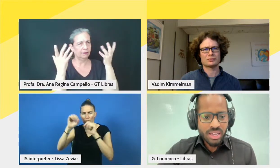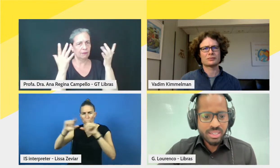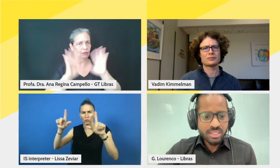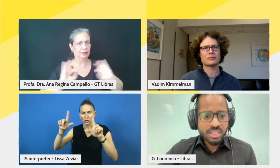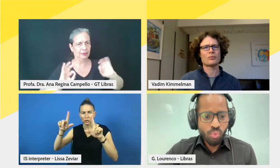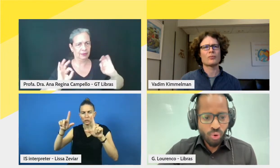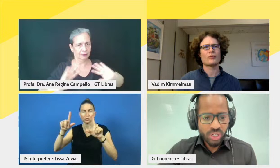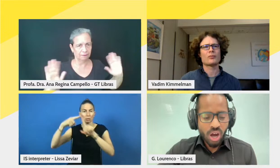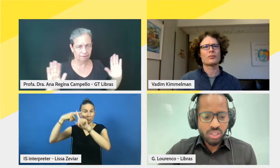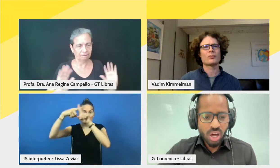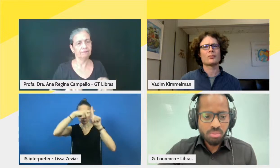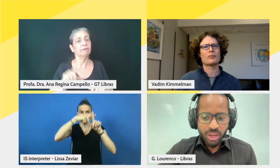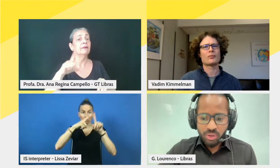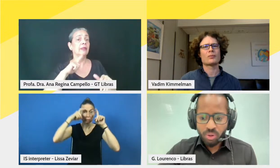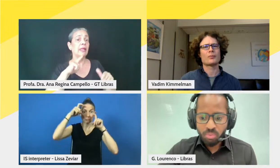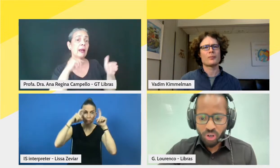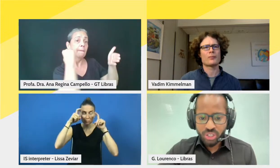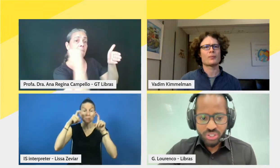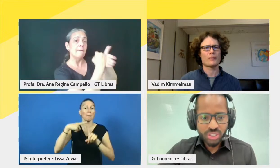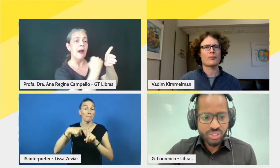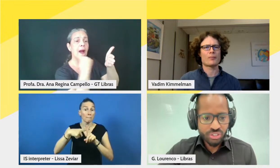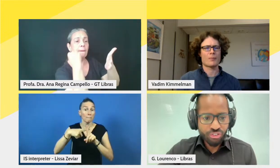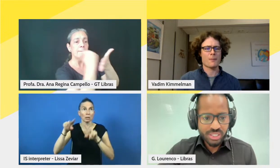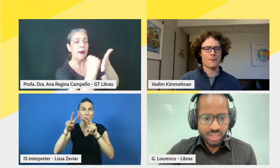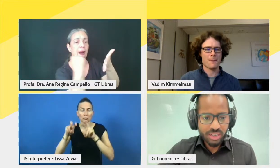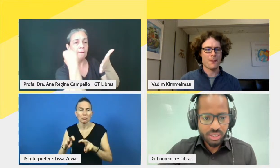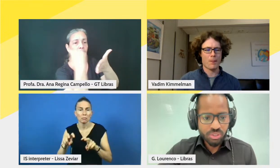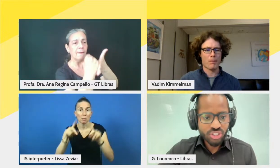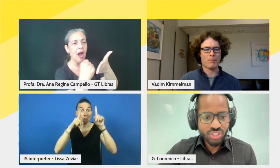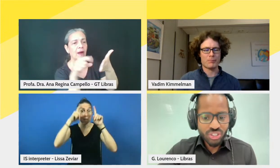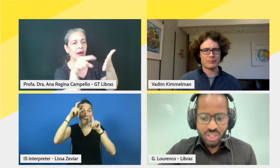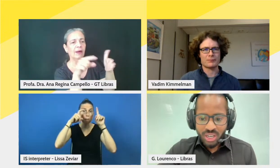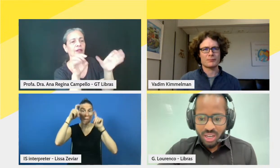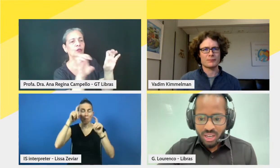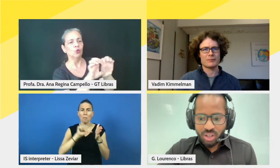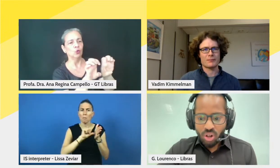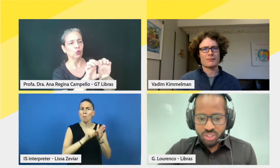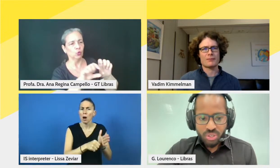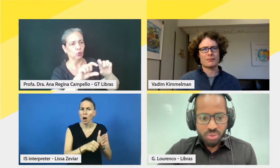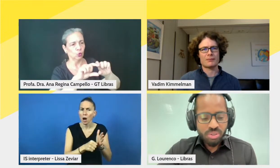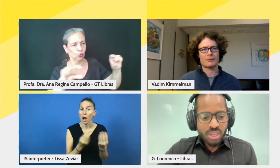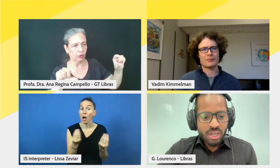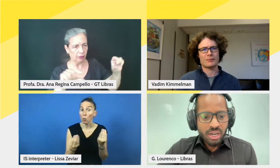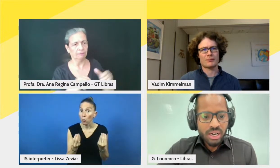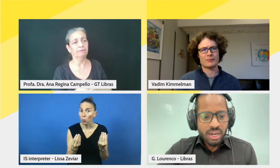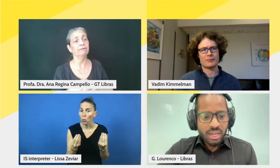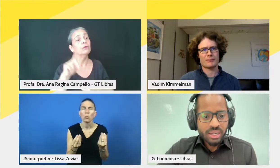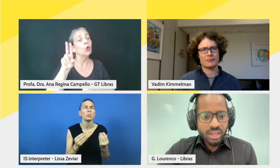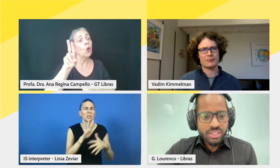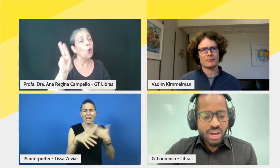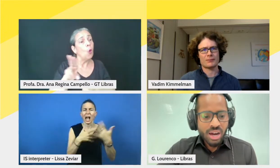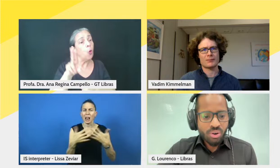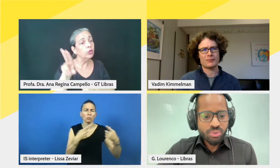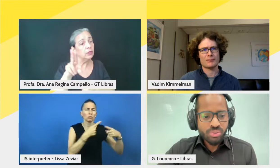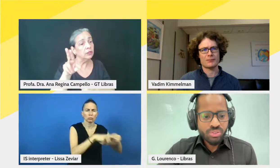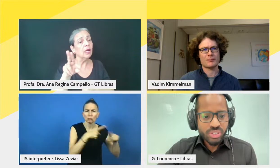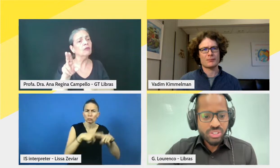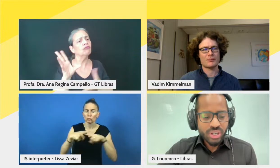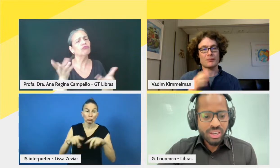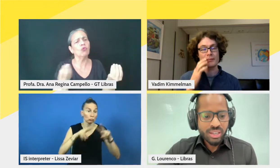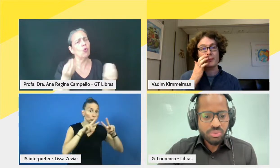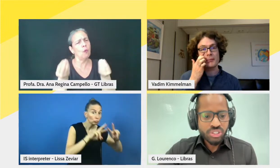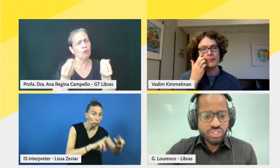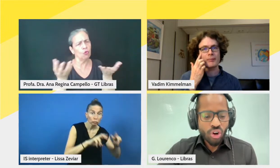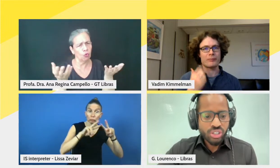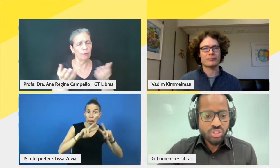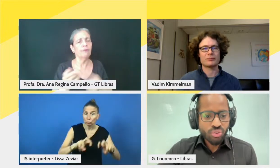He has done some work on non-manual markers in different sign languages and also analyzed how these